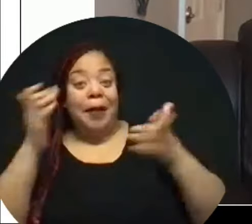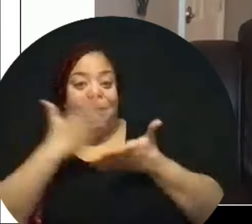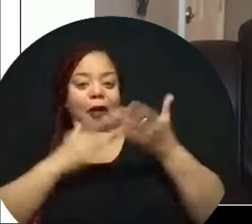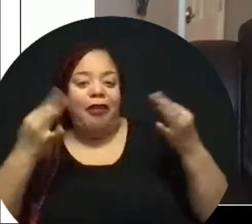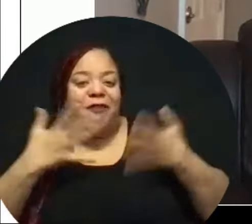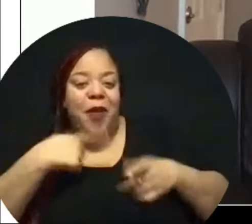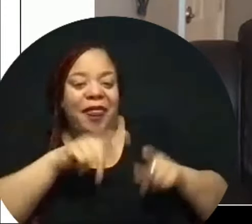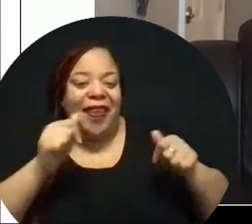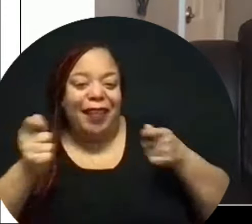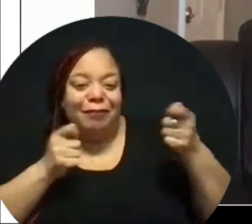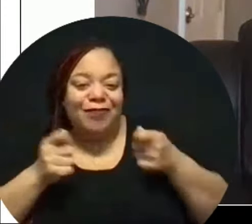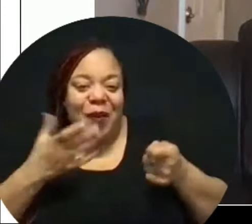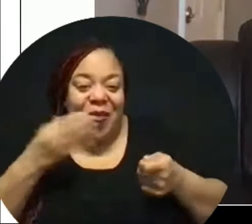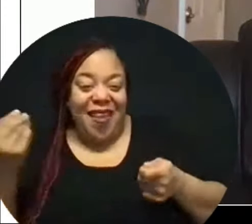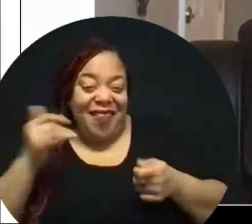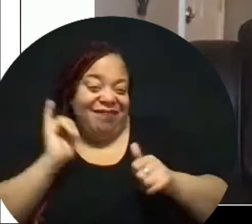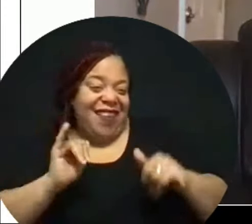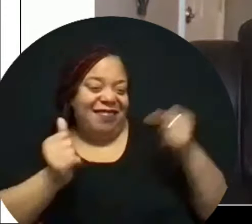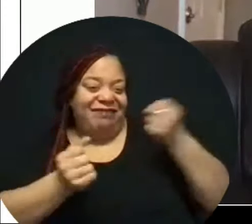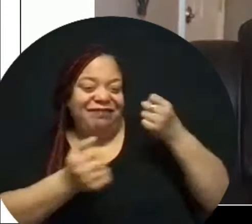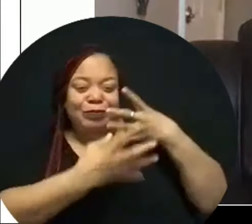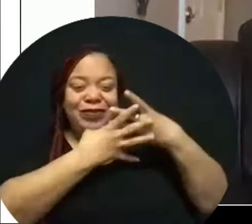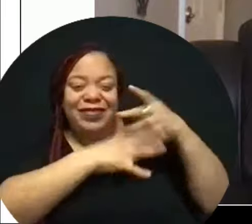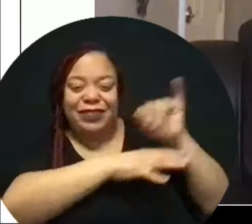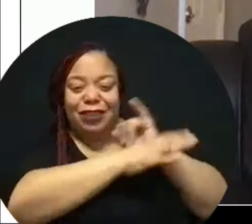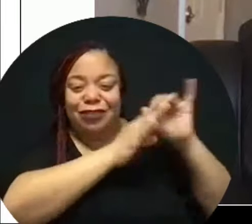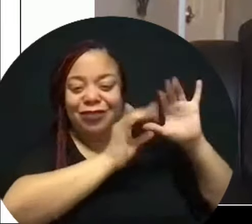networks, building mutual aid.